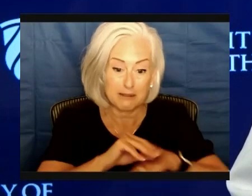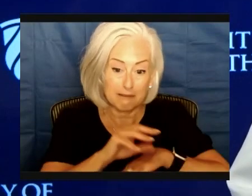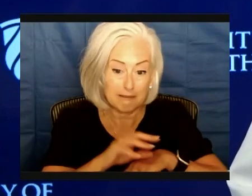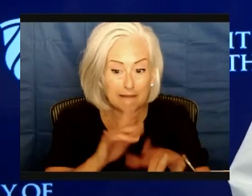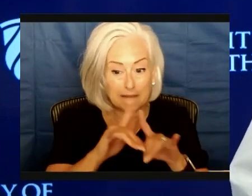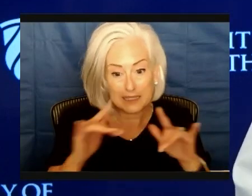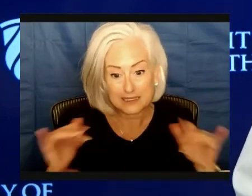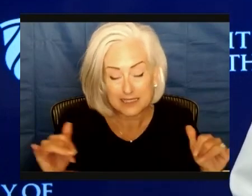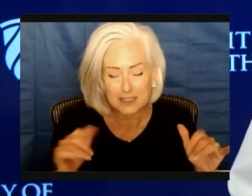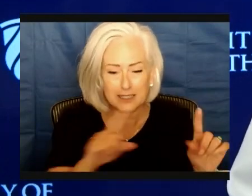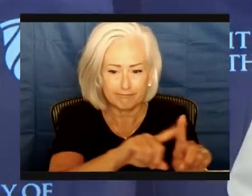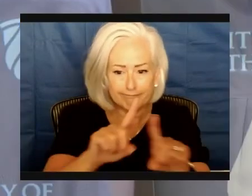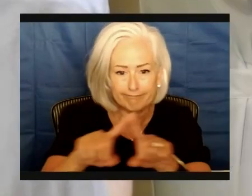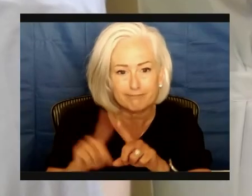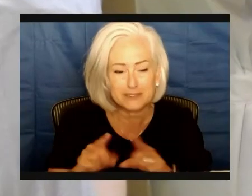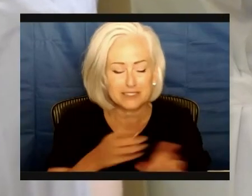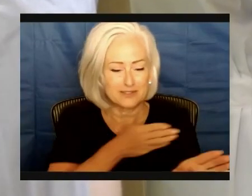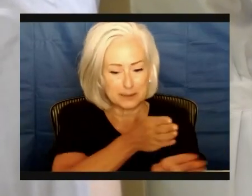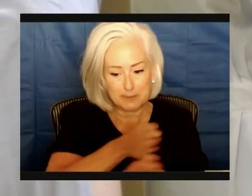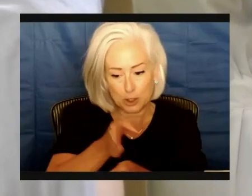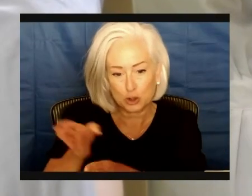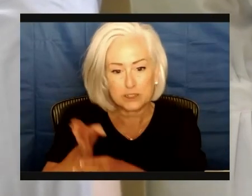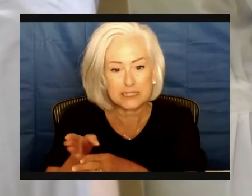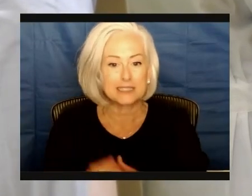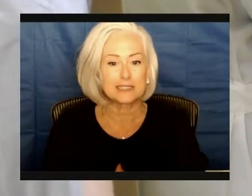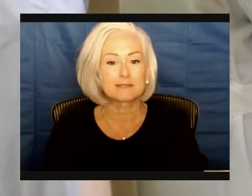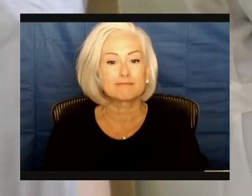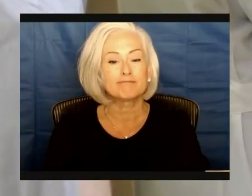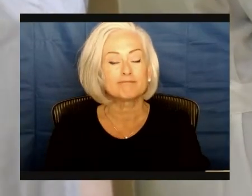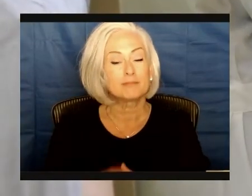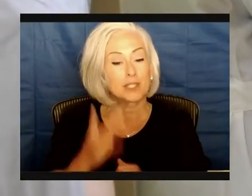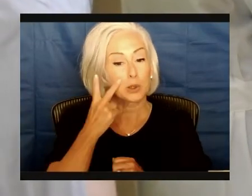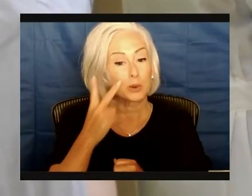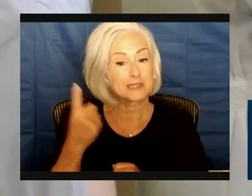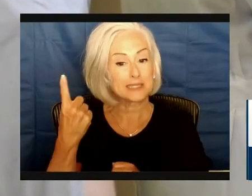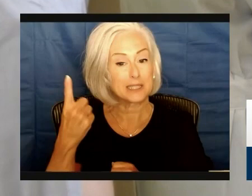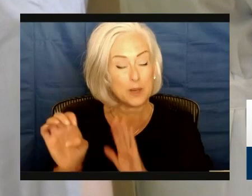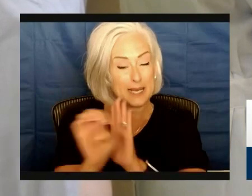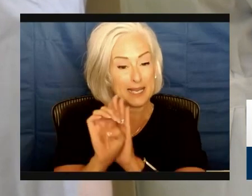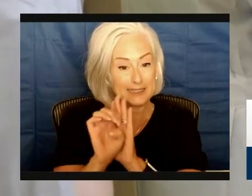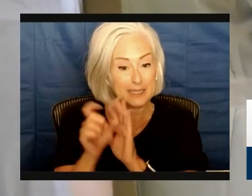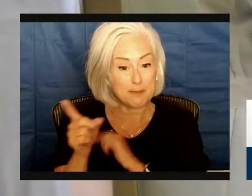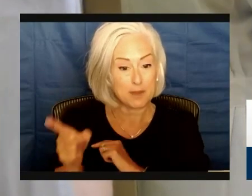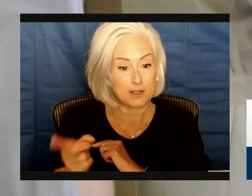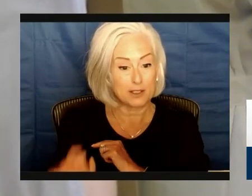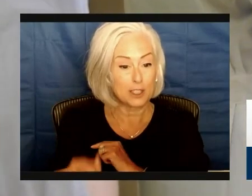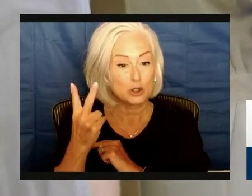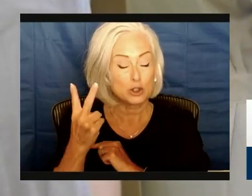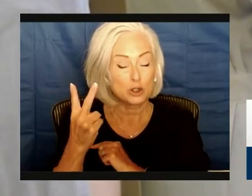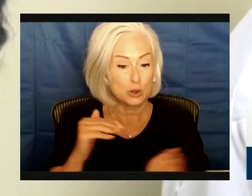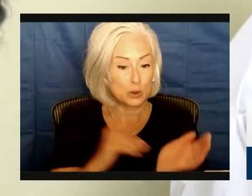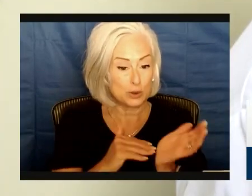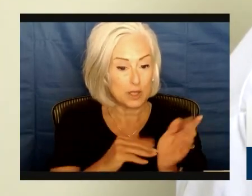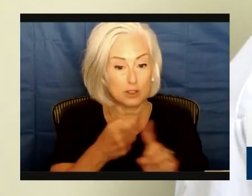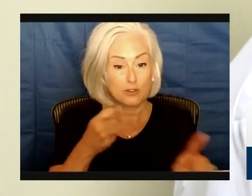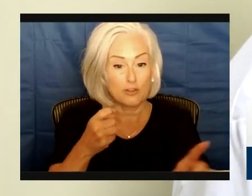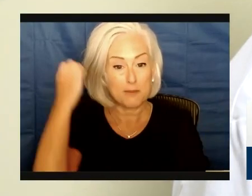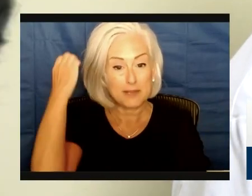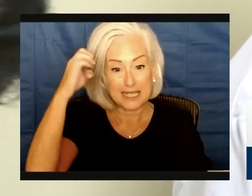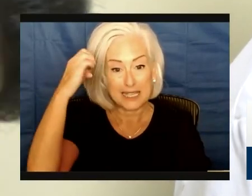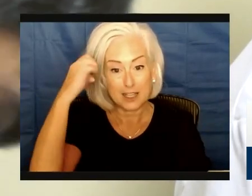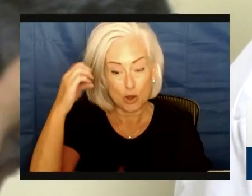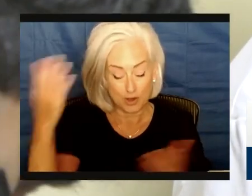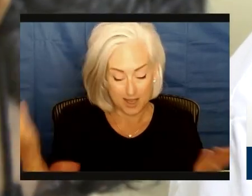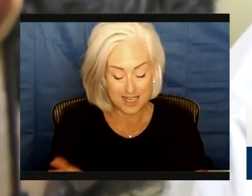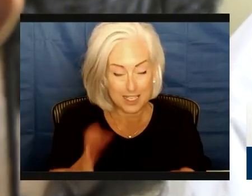specialties areas. Here's a perfect example of that. Two doctors from Ethiopia are here to learn the latest in